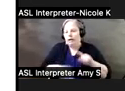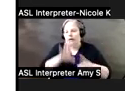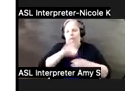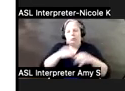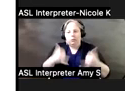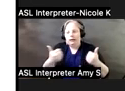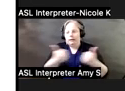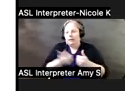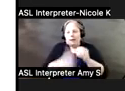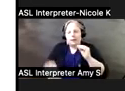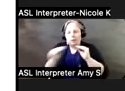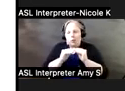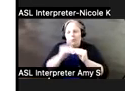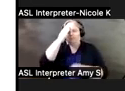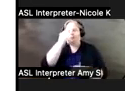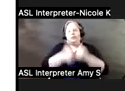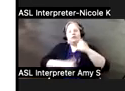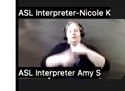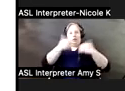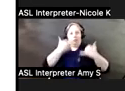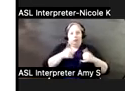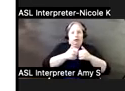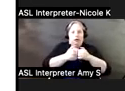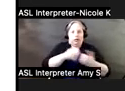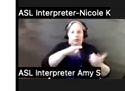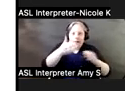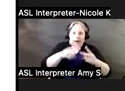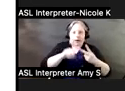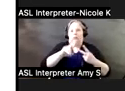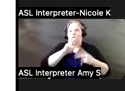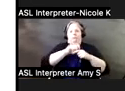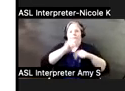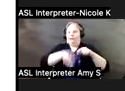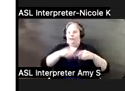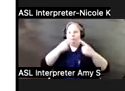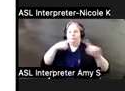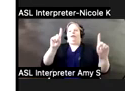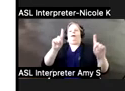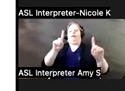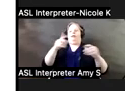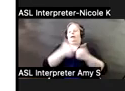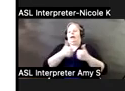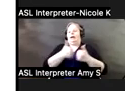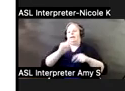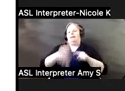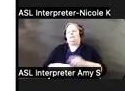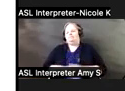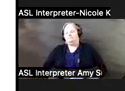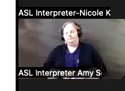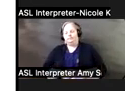play, because every time they go into play, they die or they're not able to complete the game effectively. So you really